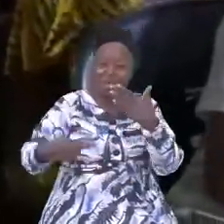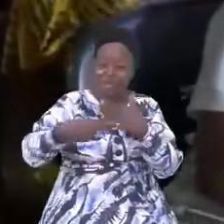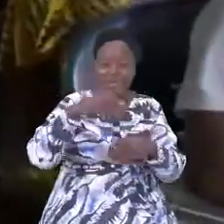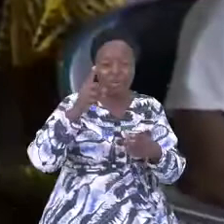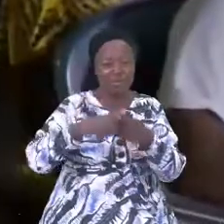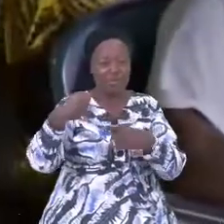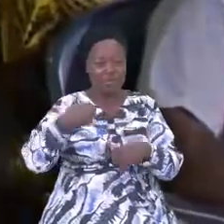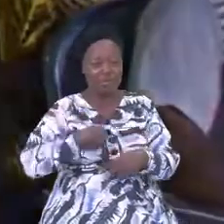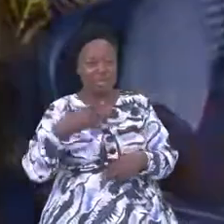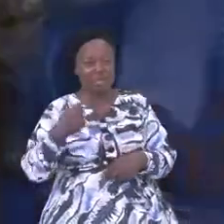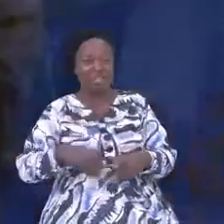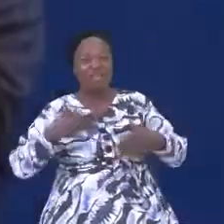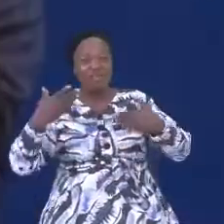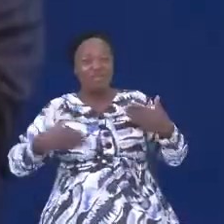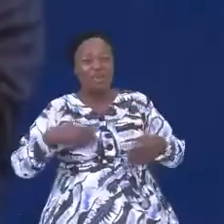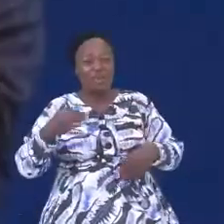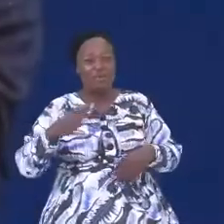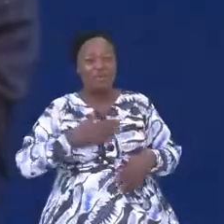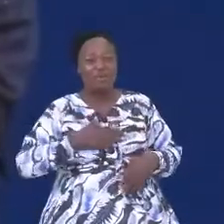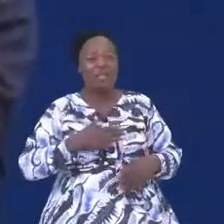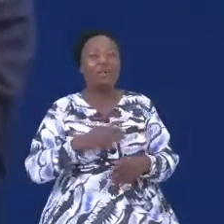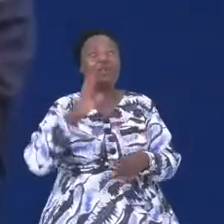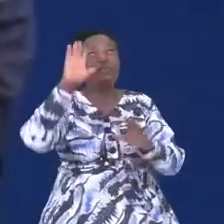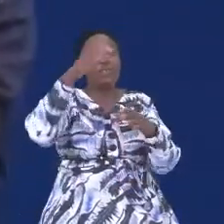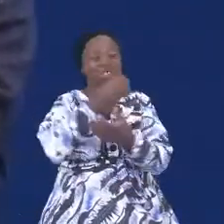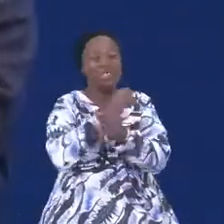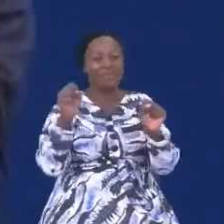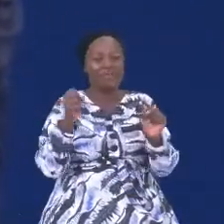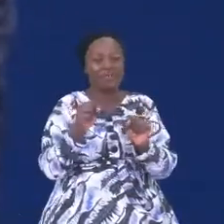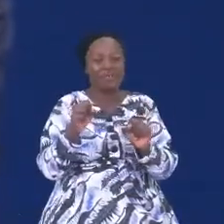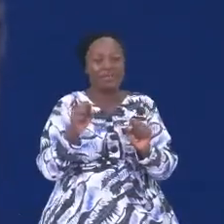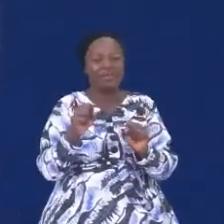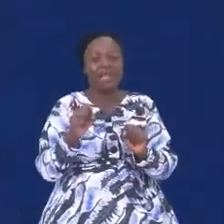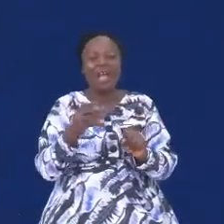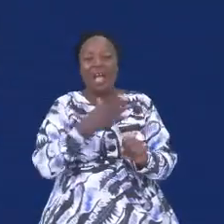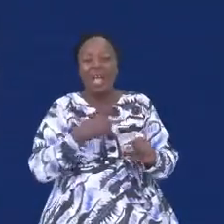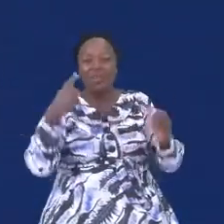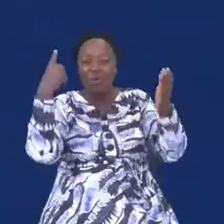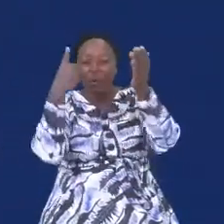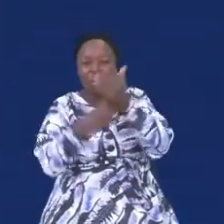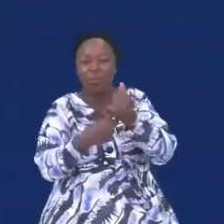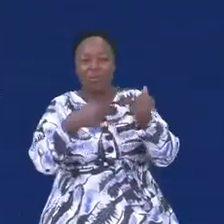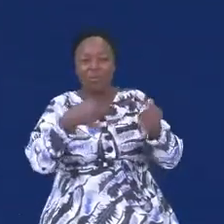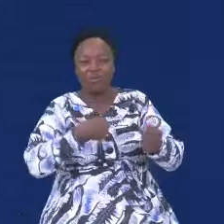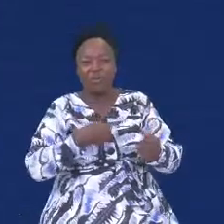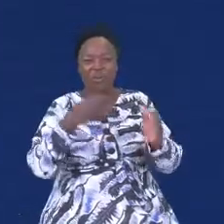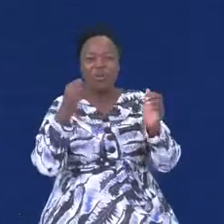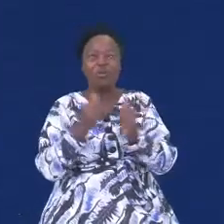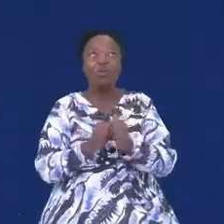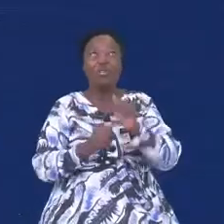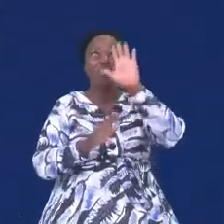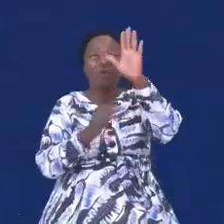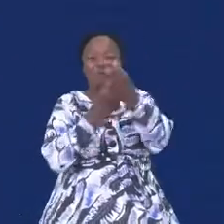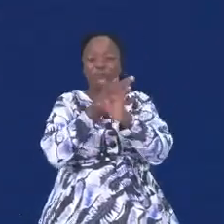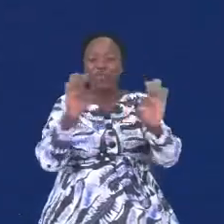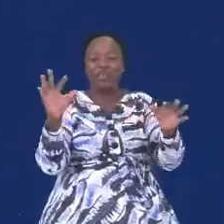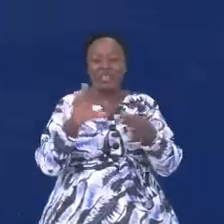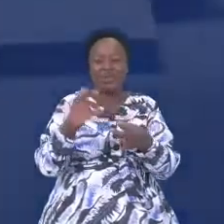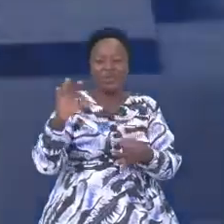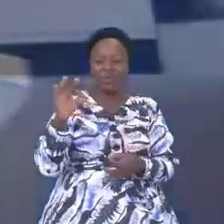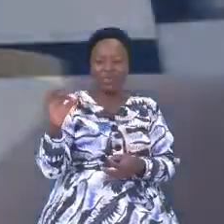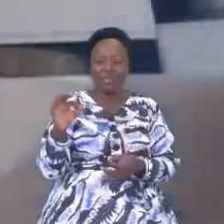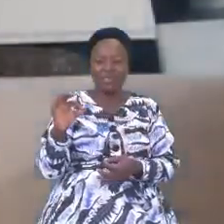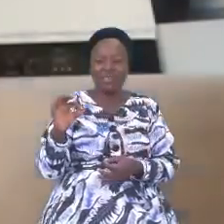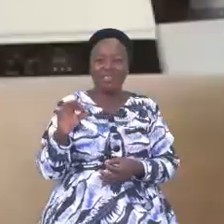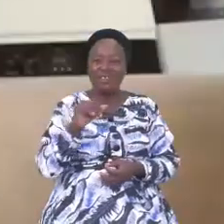the joy of thy salvation. Uphold me with thy free spirit.